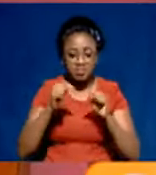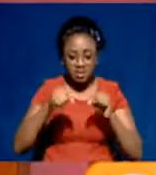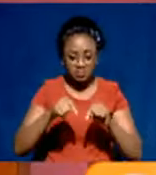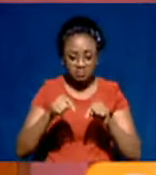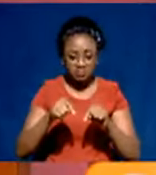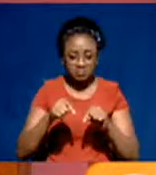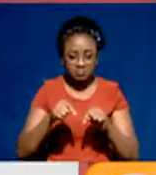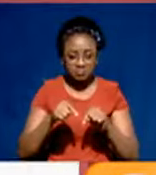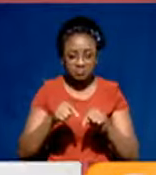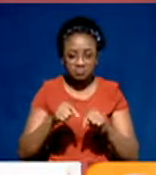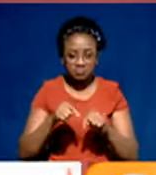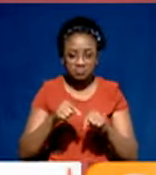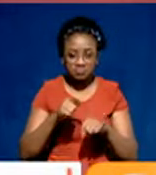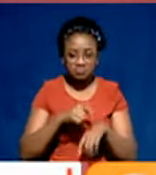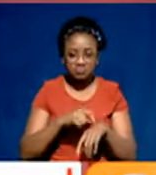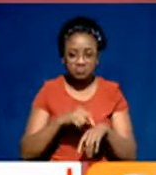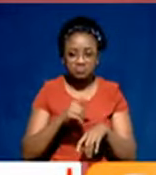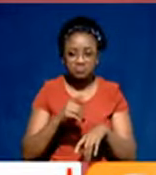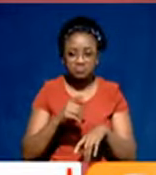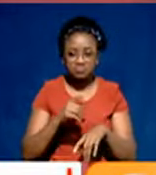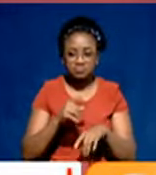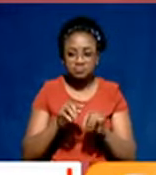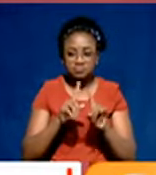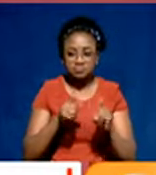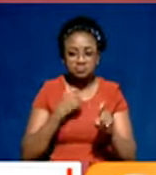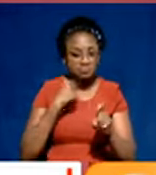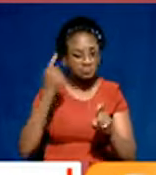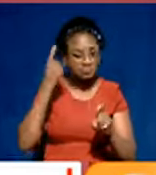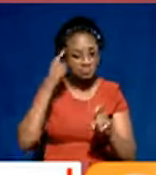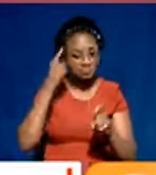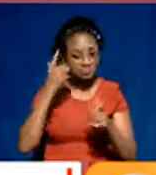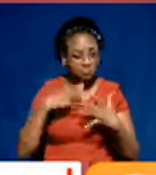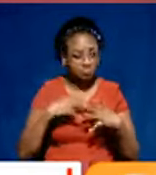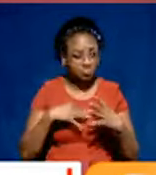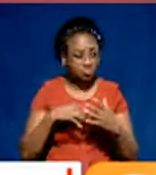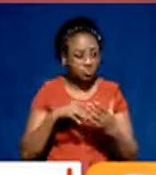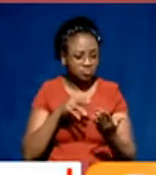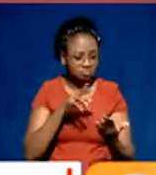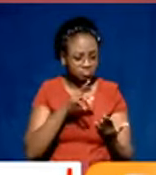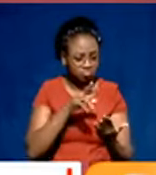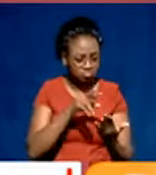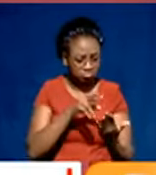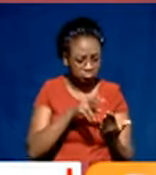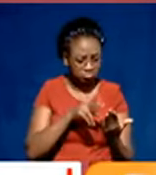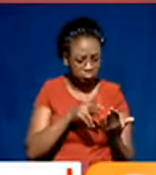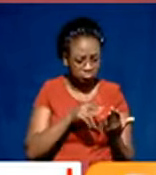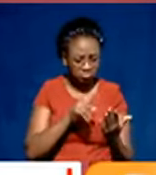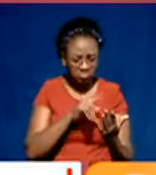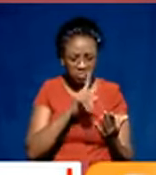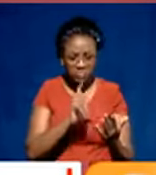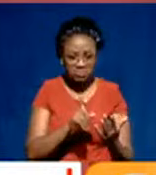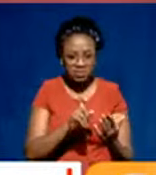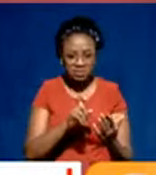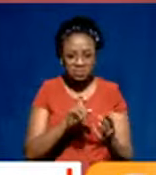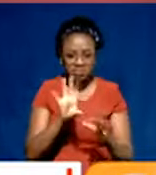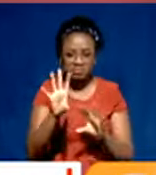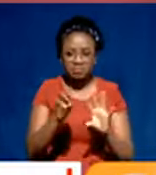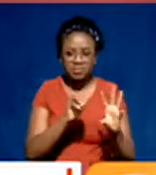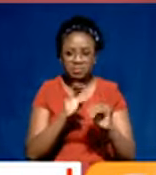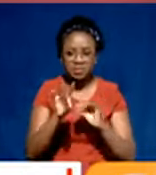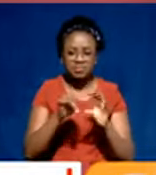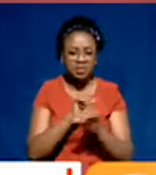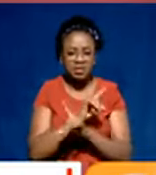unpredictable. For a moment, I thought those who were setting, they looked at the predictions, then from the exam, removed everything that was